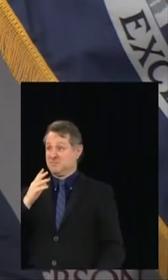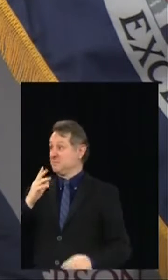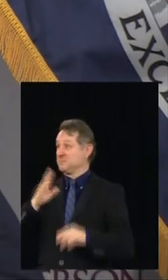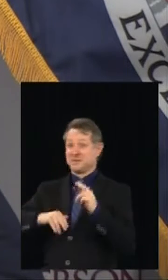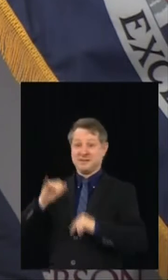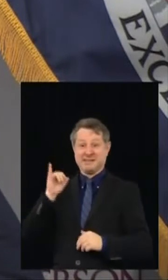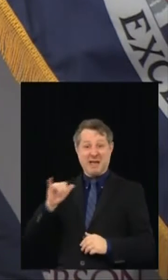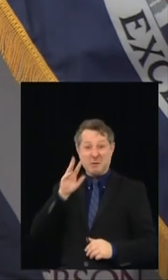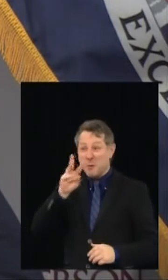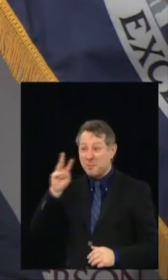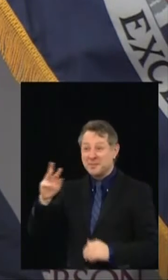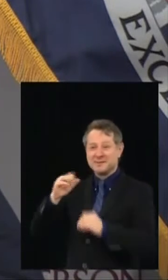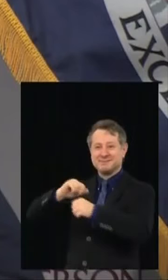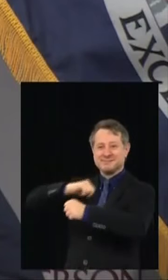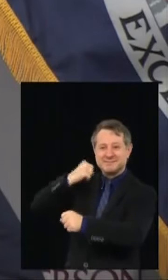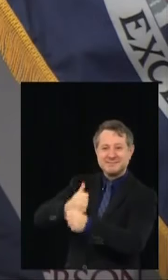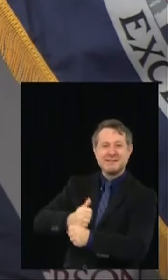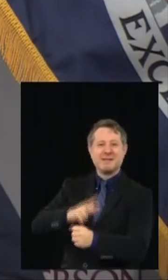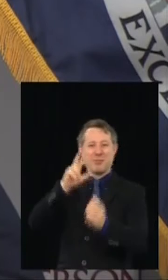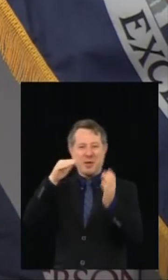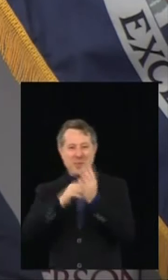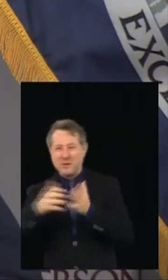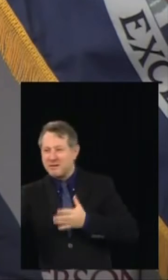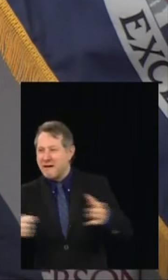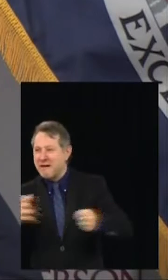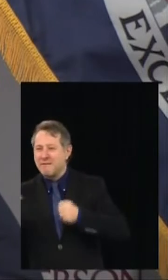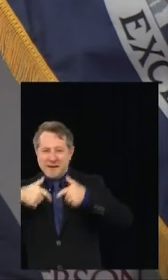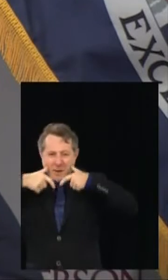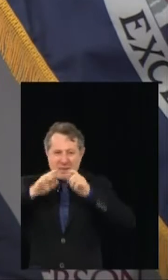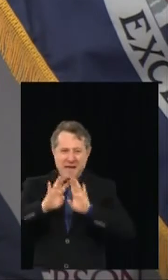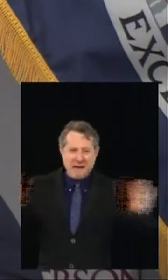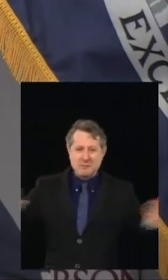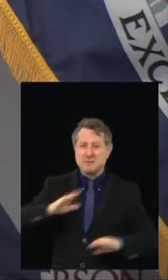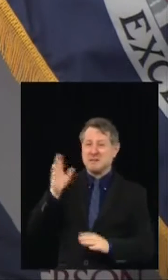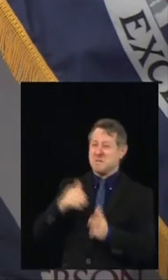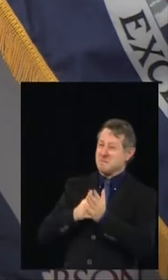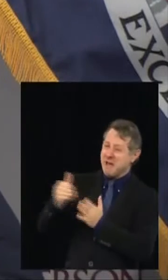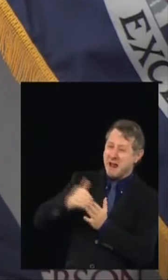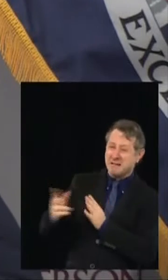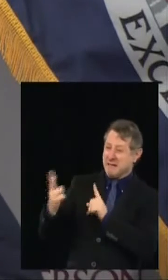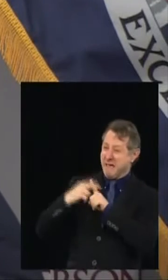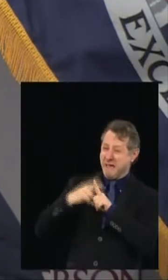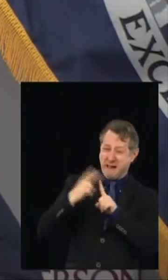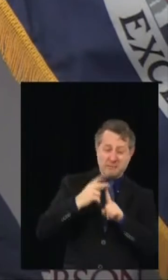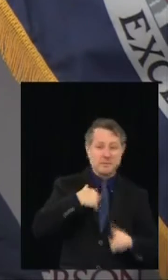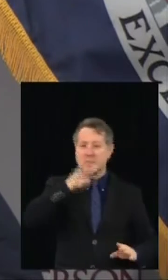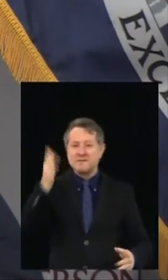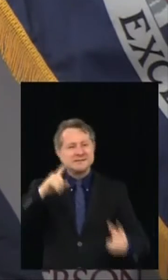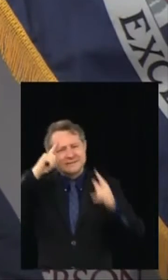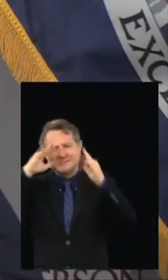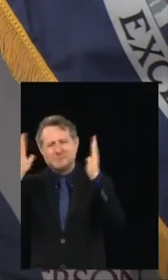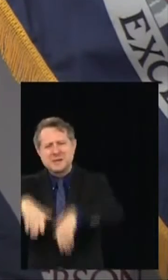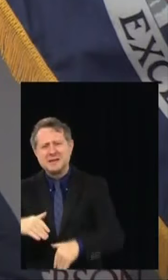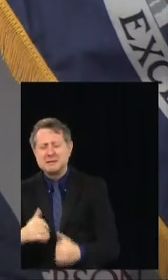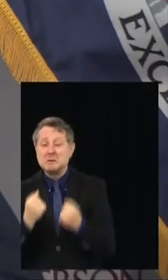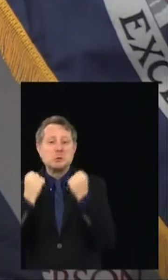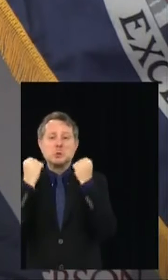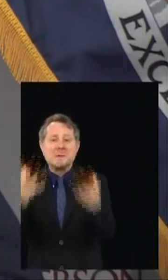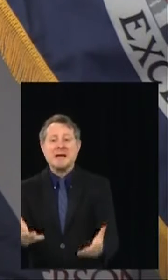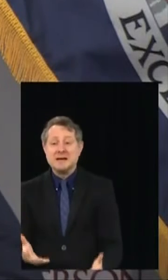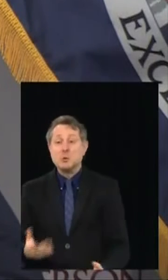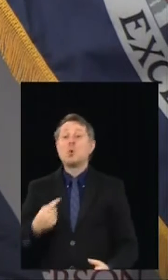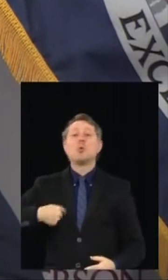office apparatus to handle millions of calls when you never expected it to happen. But we have